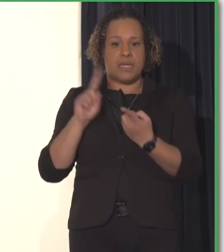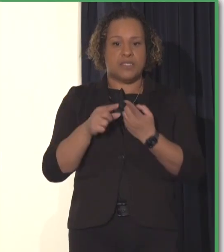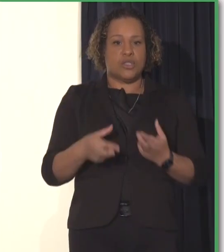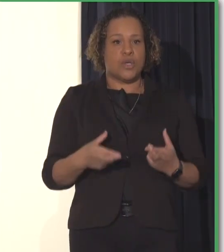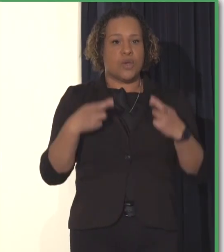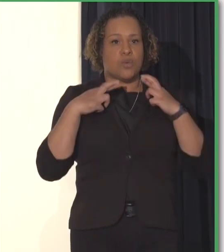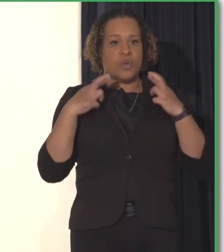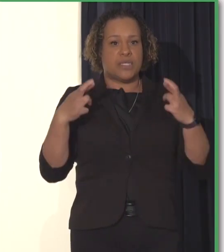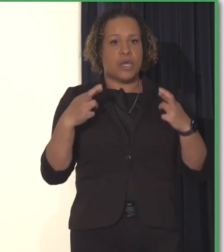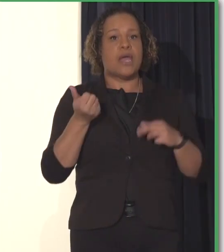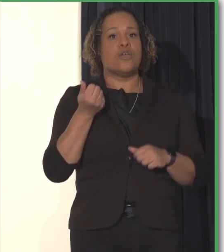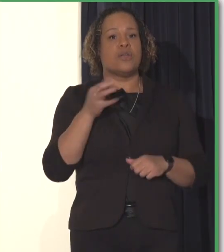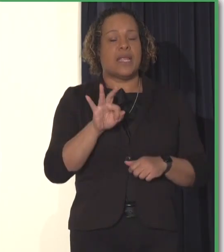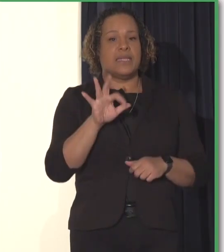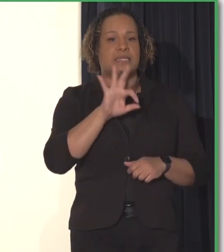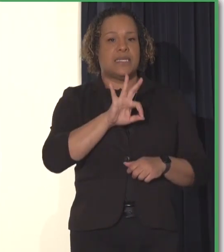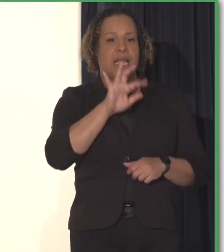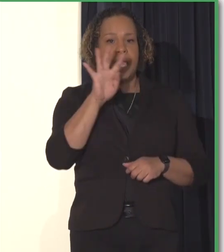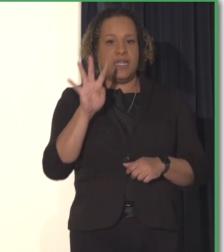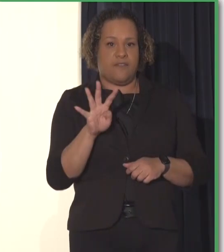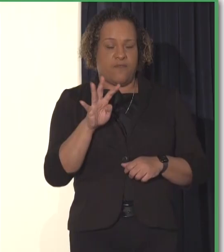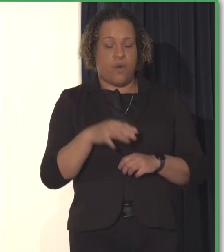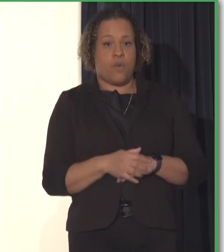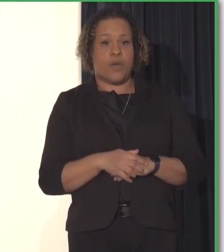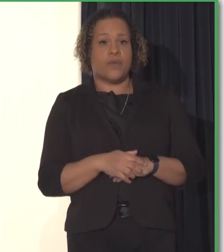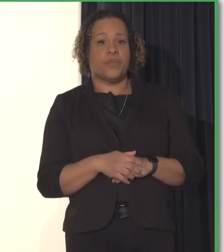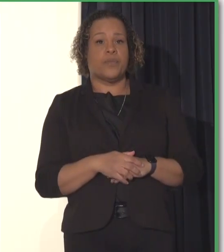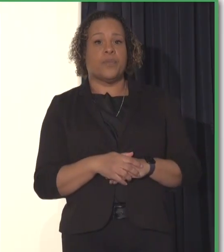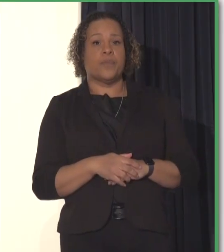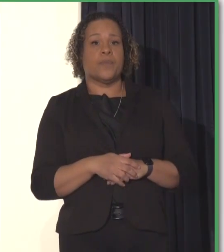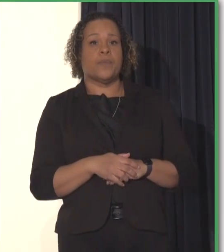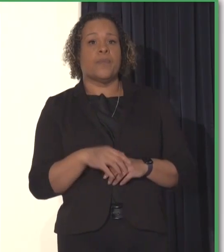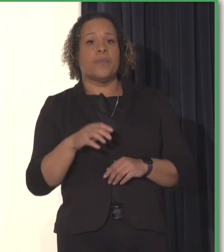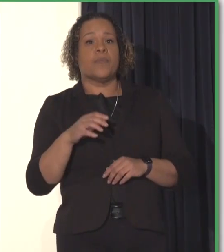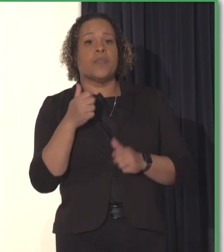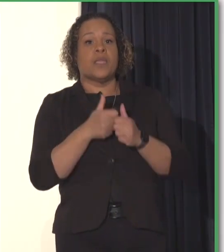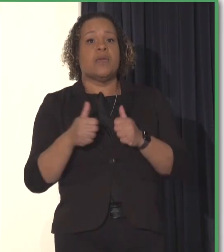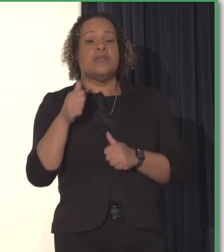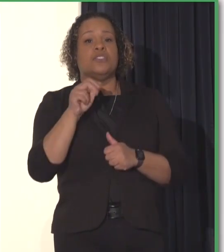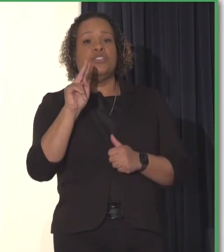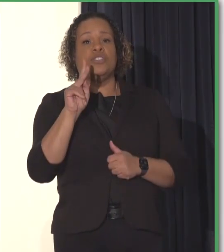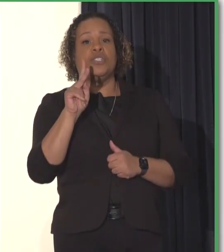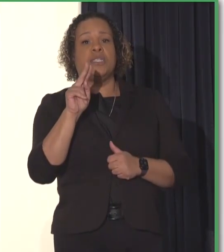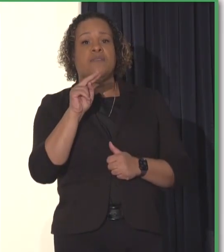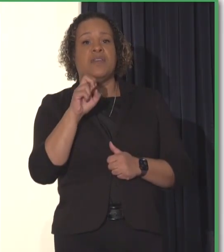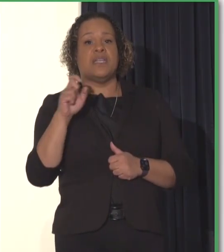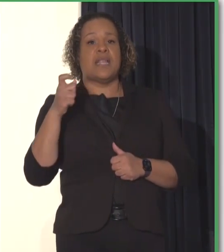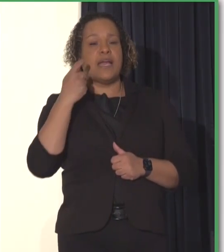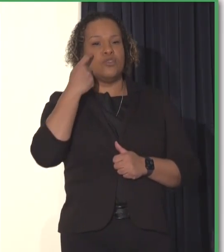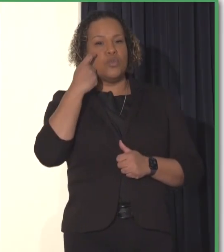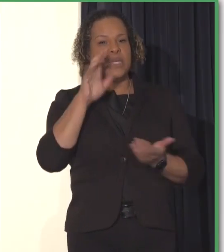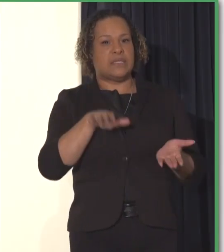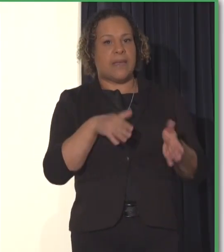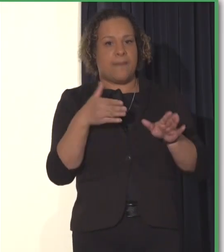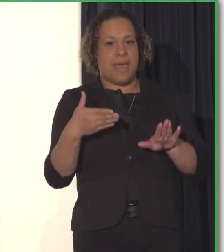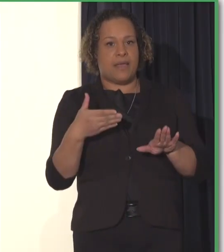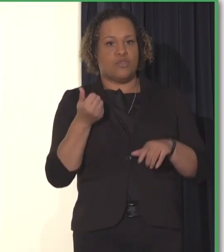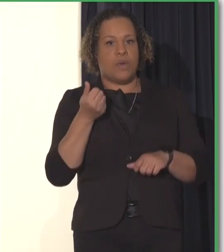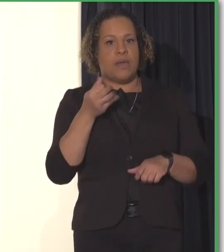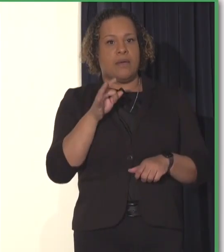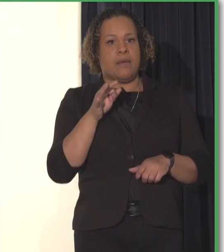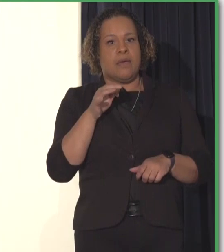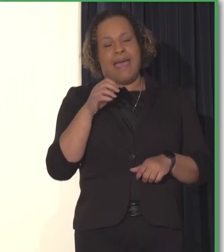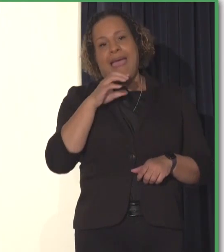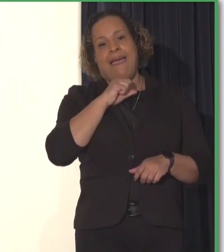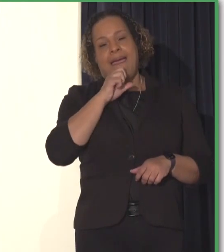in 1994. Chief Knox, who recently passed away at age 85, will forever remain a notable